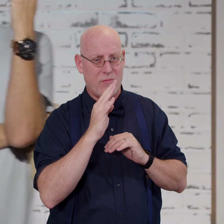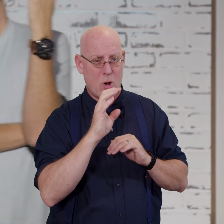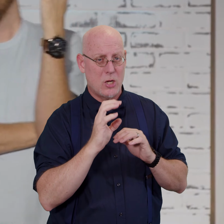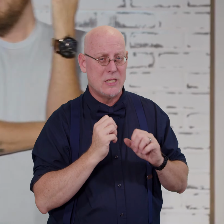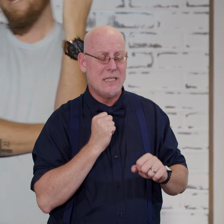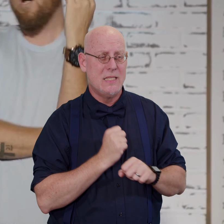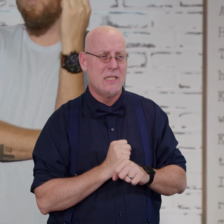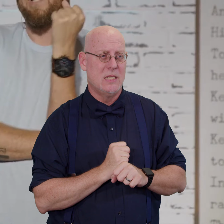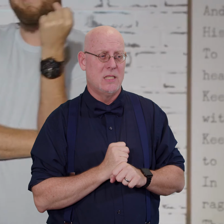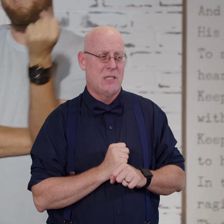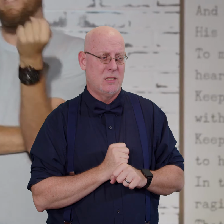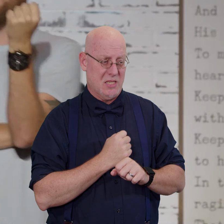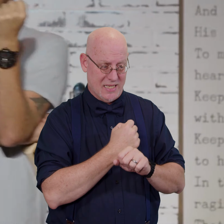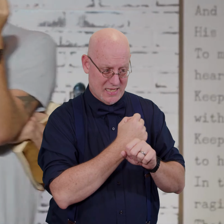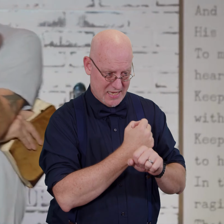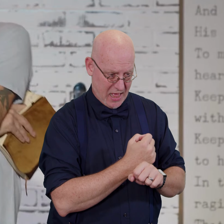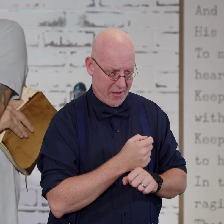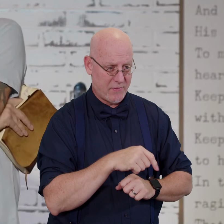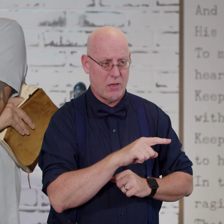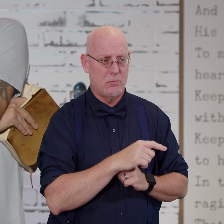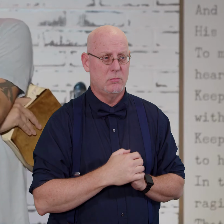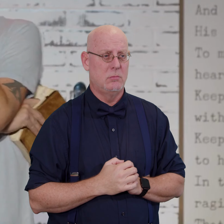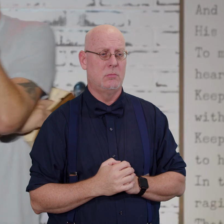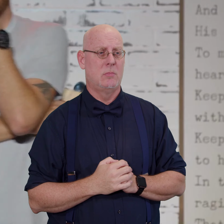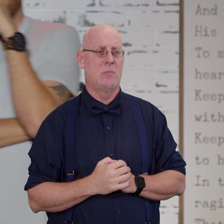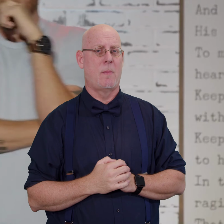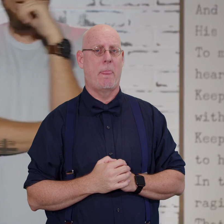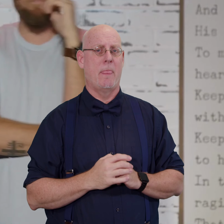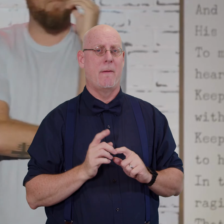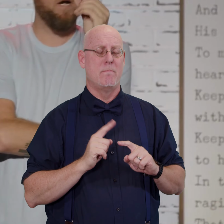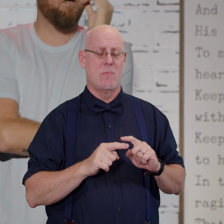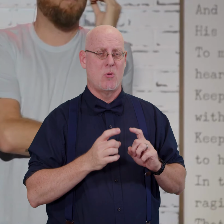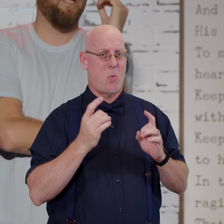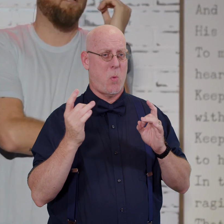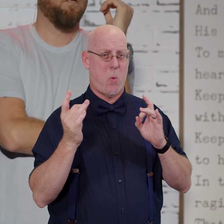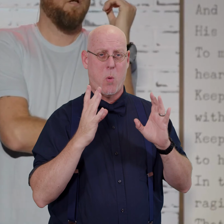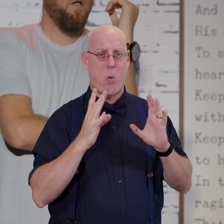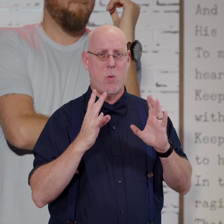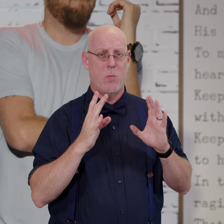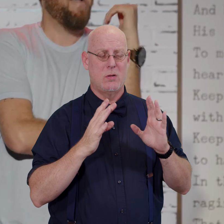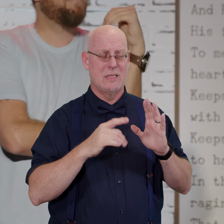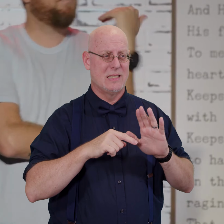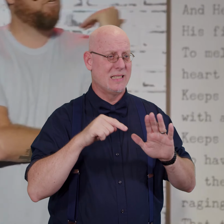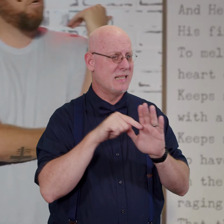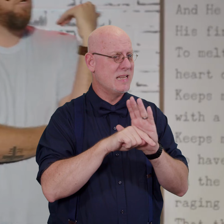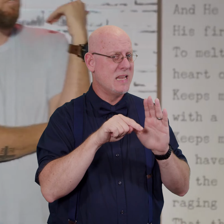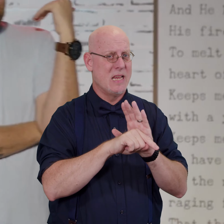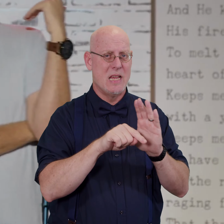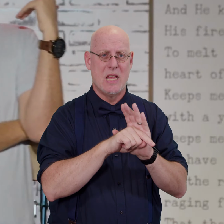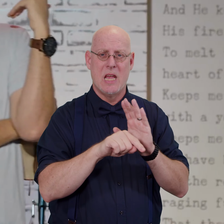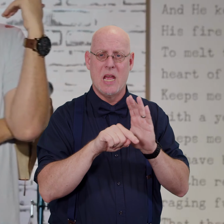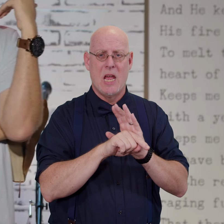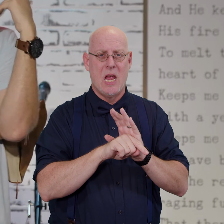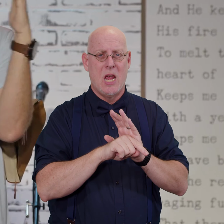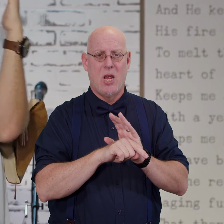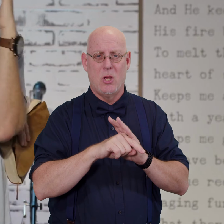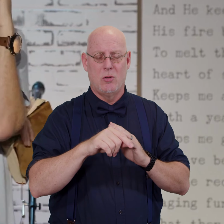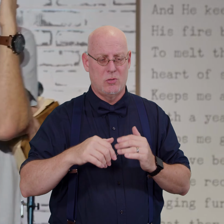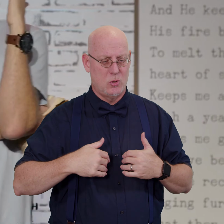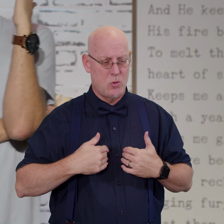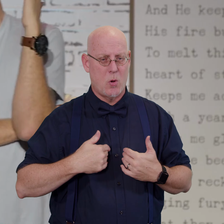years, and not only enslaved the Israelites, but barbarically massacred the